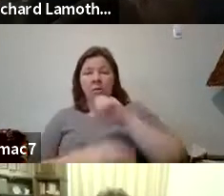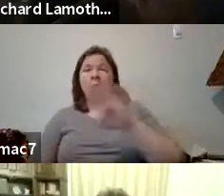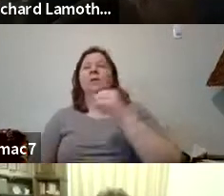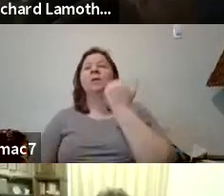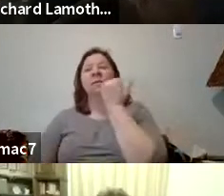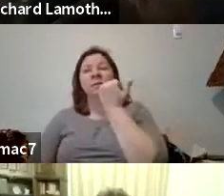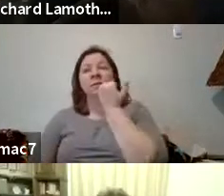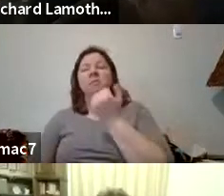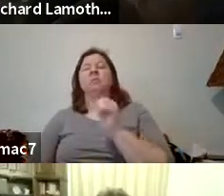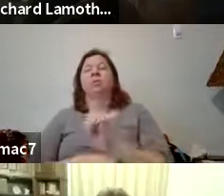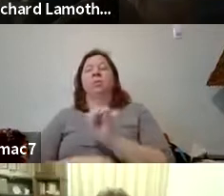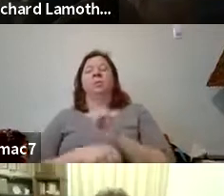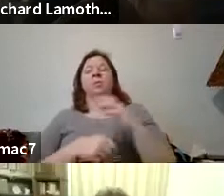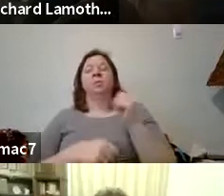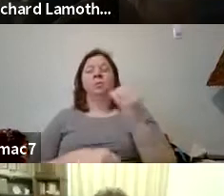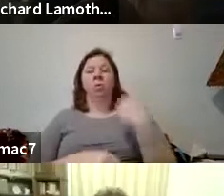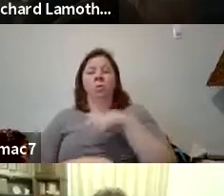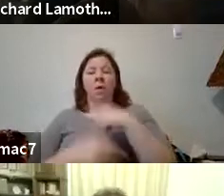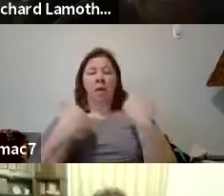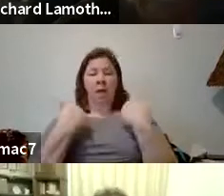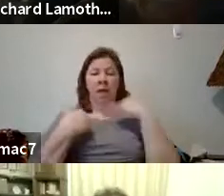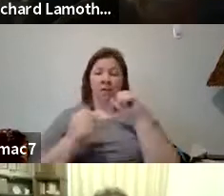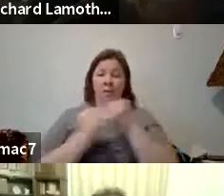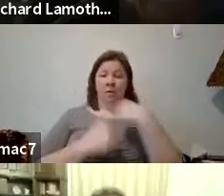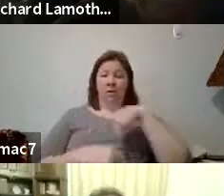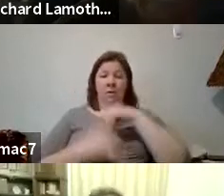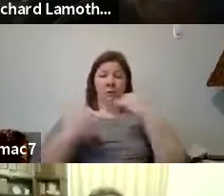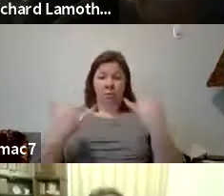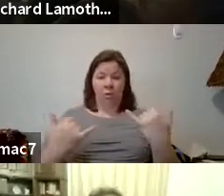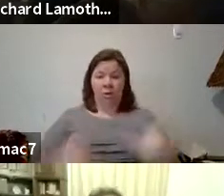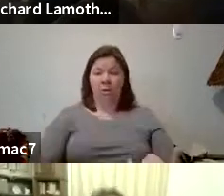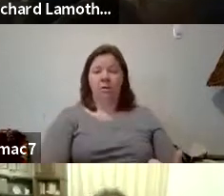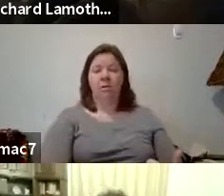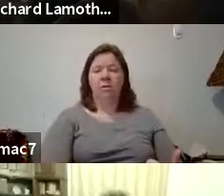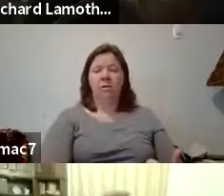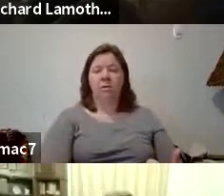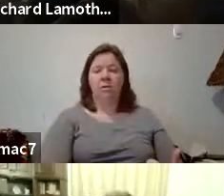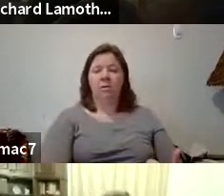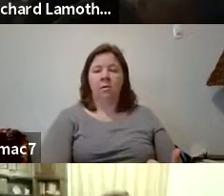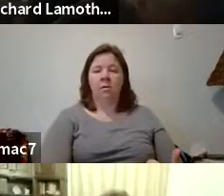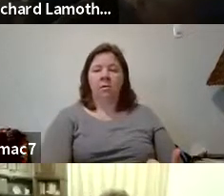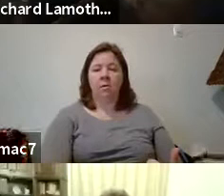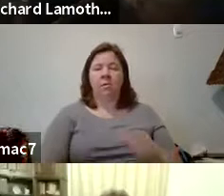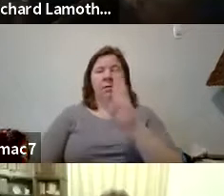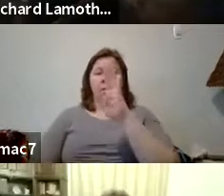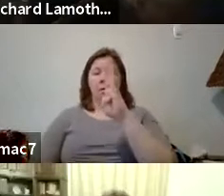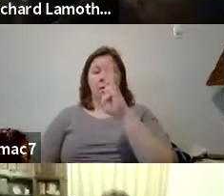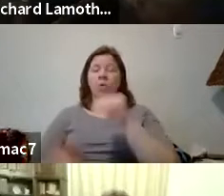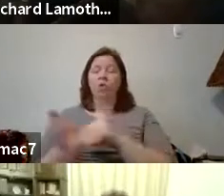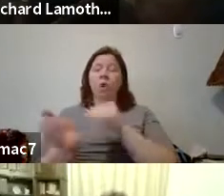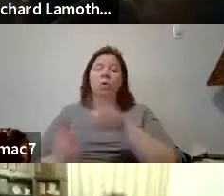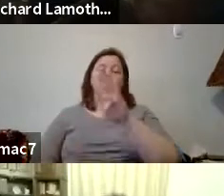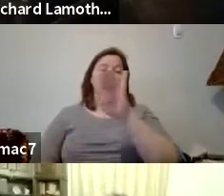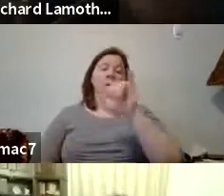dentistry. And that's who we have in our presence, ladies and gentlemen. Without much further ado, Dr. Bill Williams, everybody.